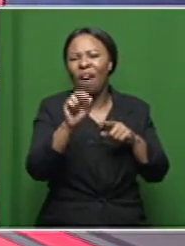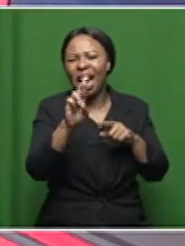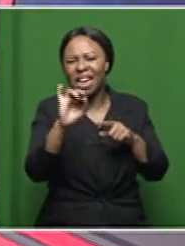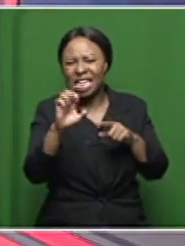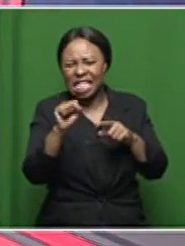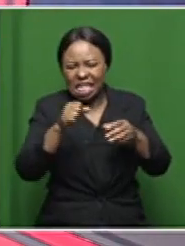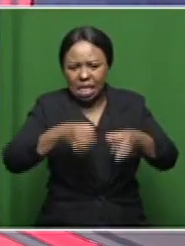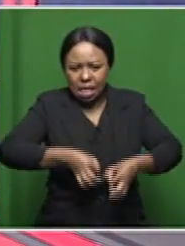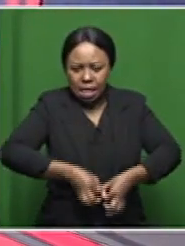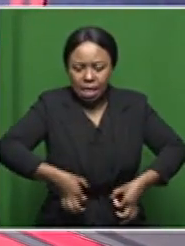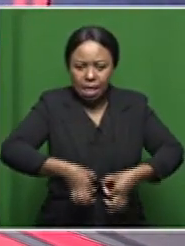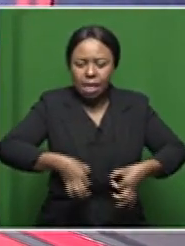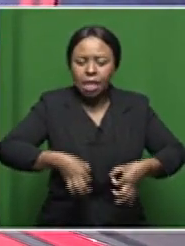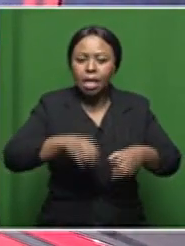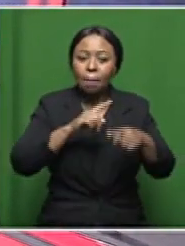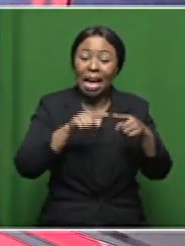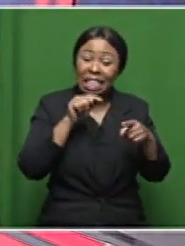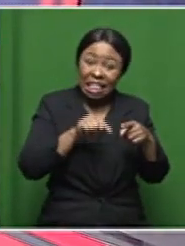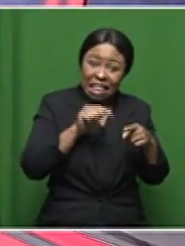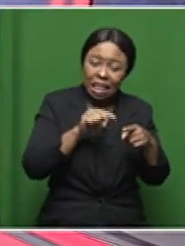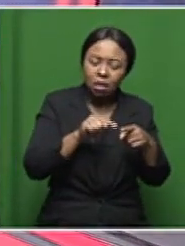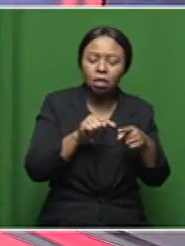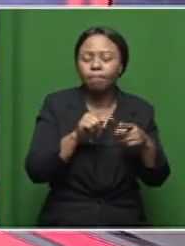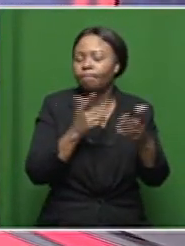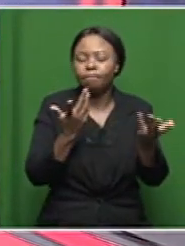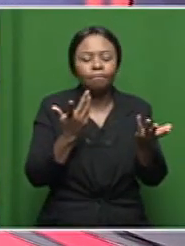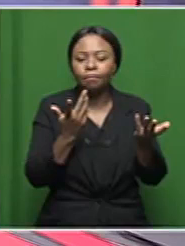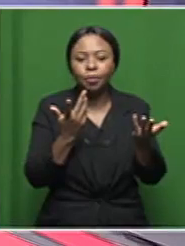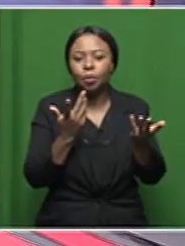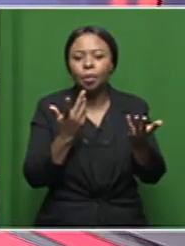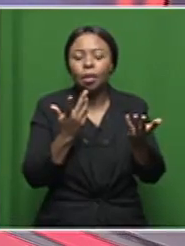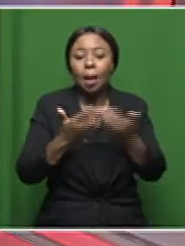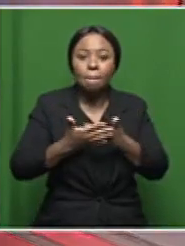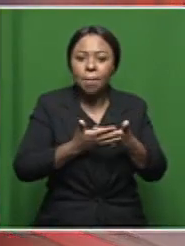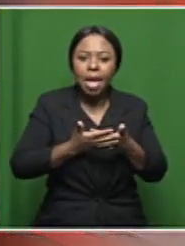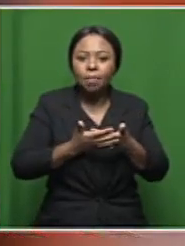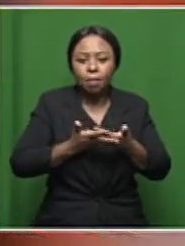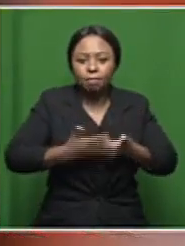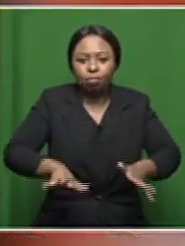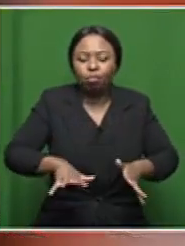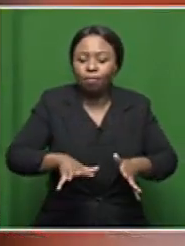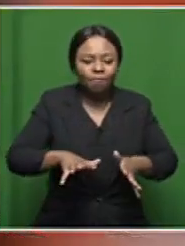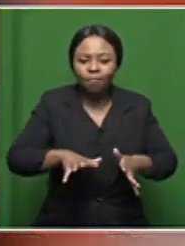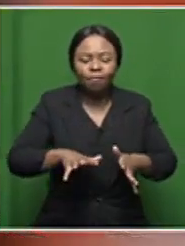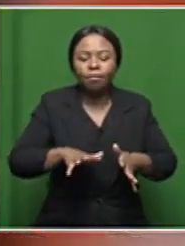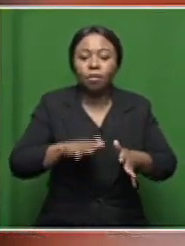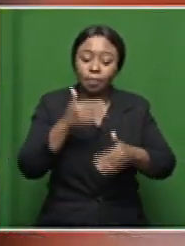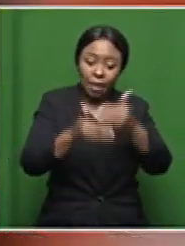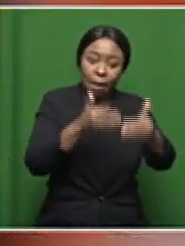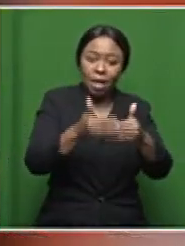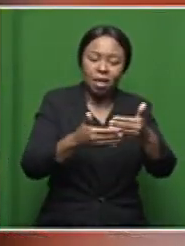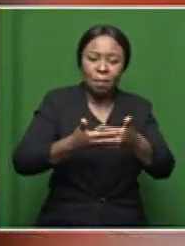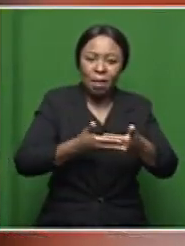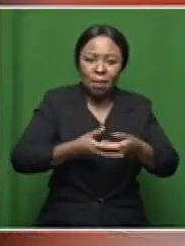they said PCOS doesn't cause the miscarriages For that sure. are recurring. So